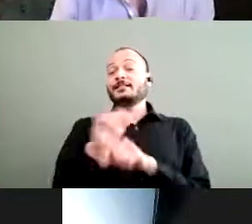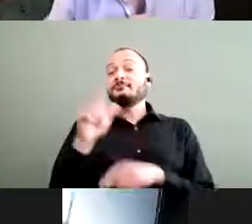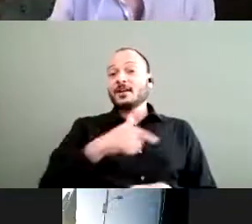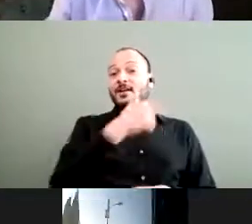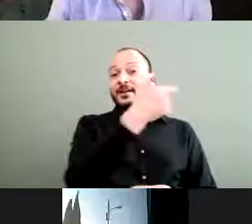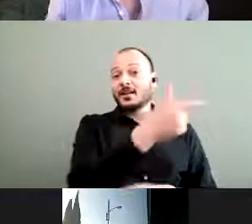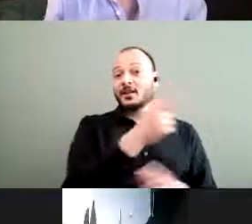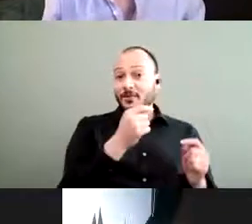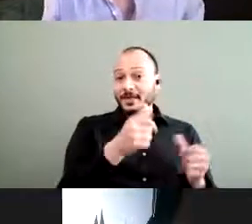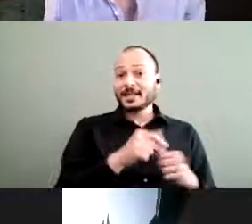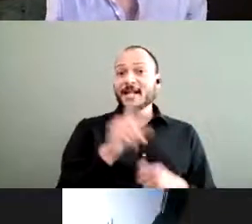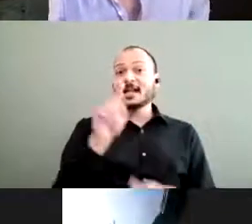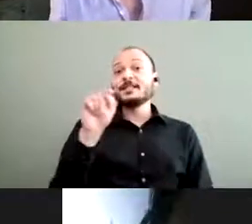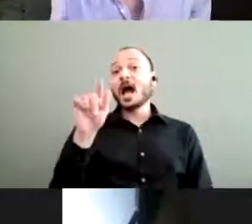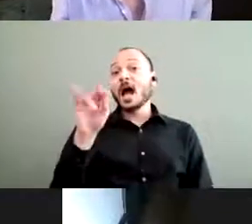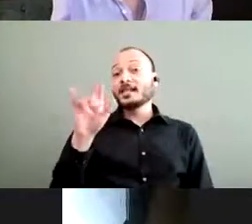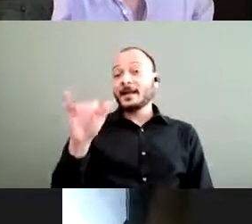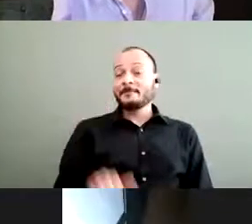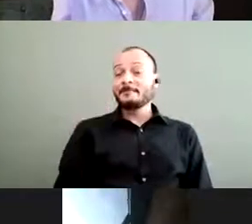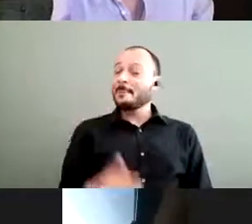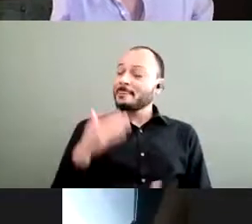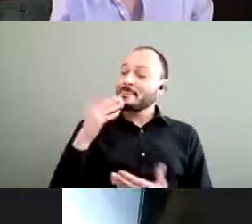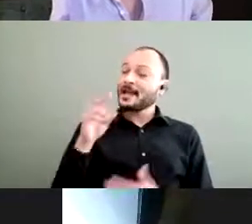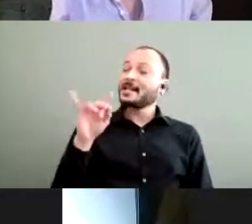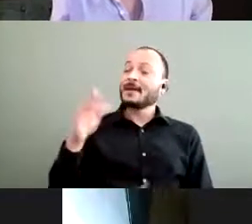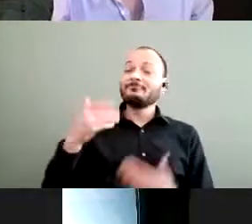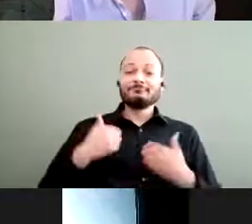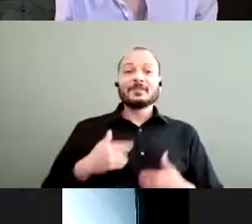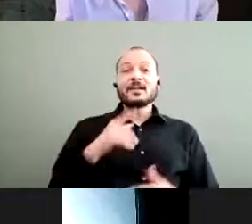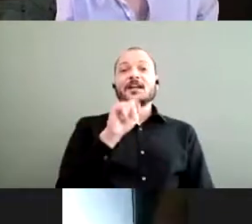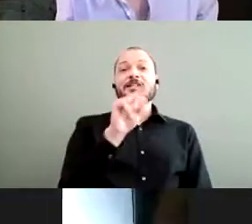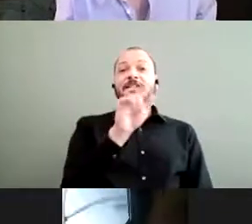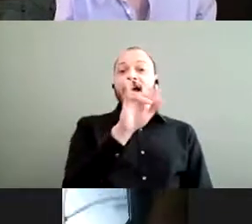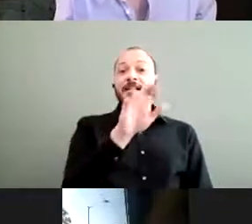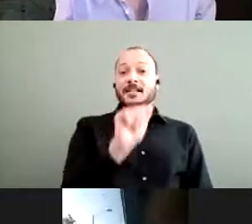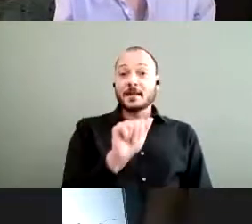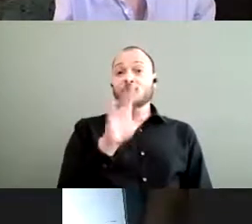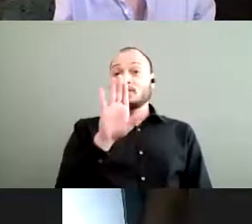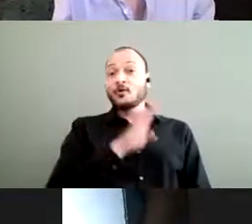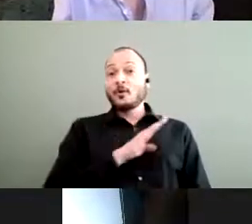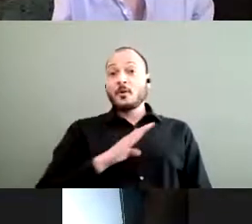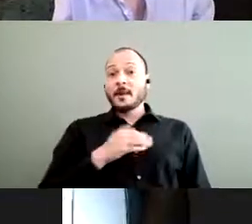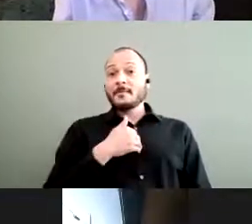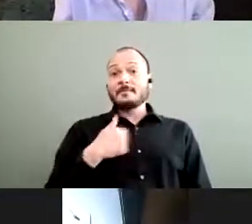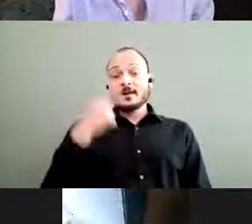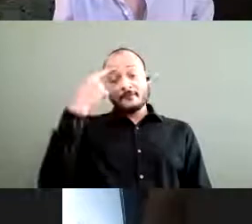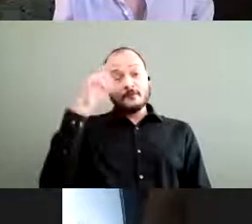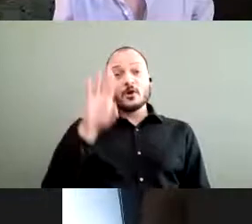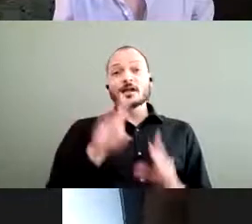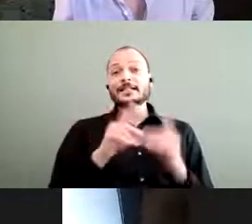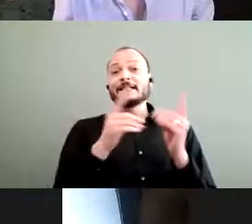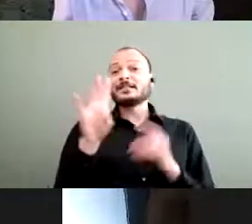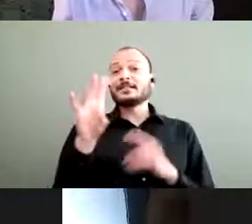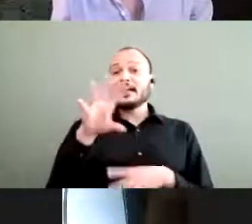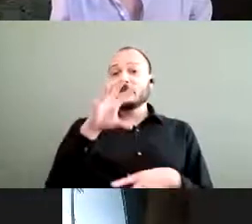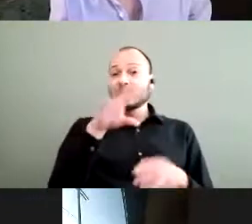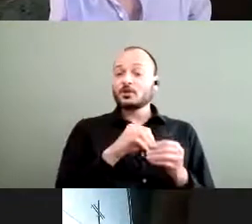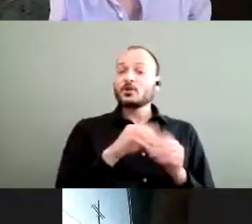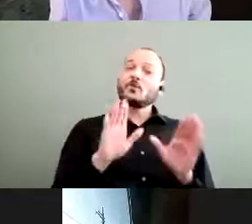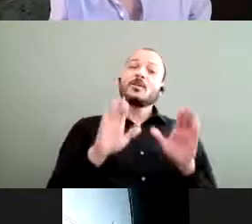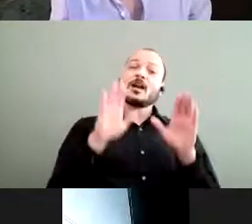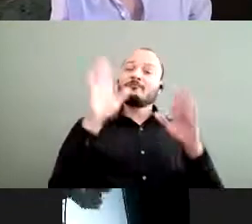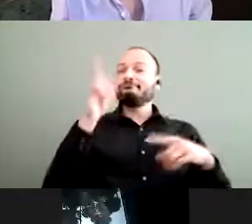quickly. Thanks, Nick. Yep, I'm Tanya Ortiz Franklin, your board member for District 7, which includes the wonderfully